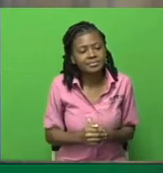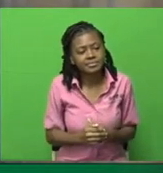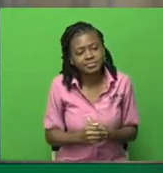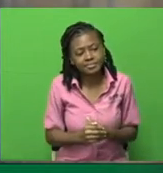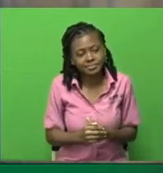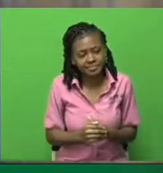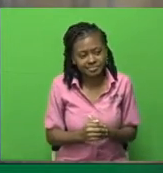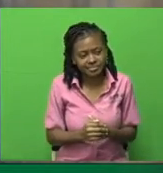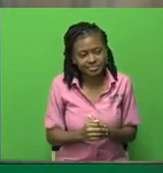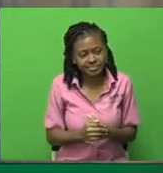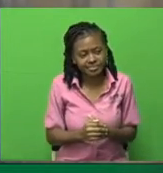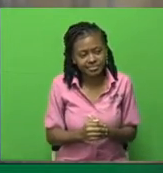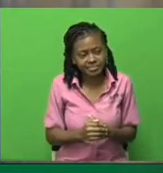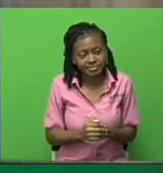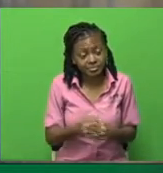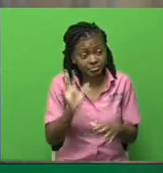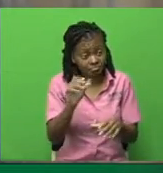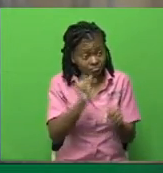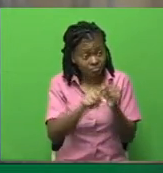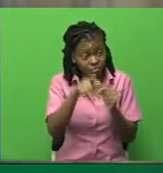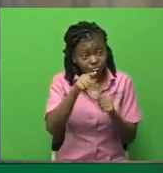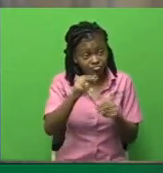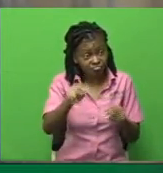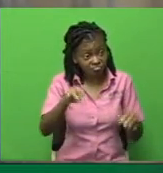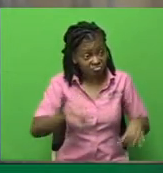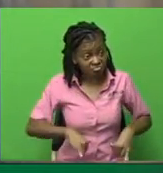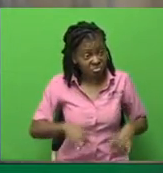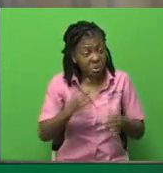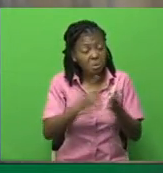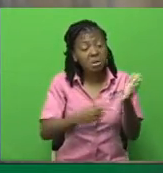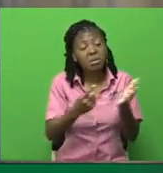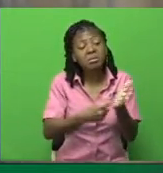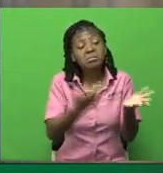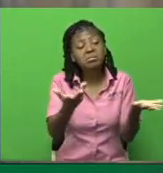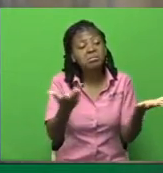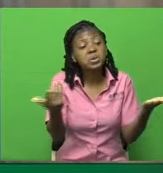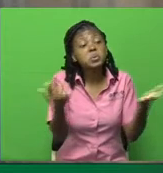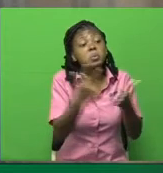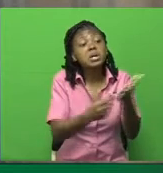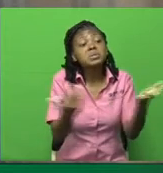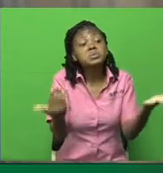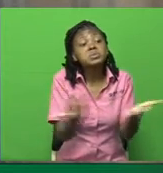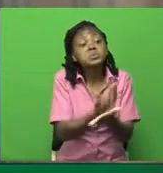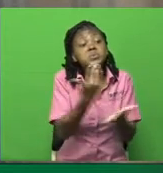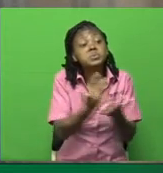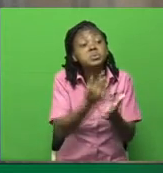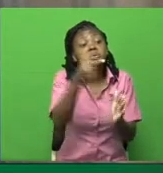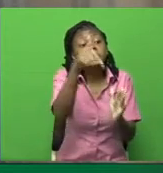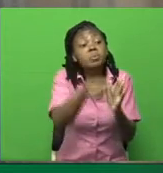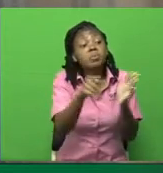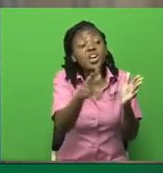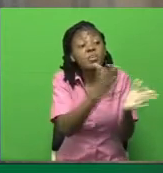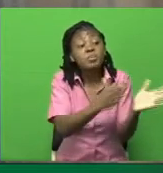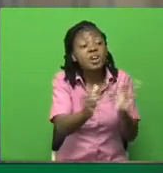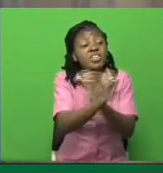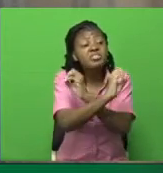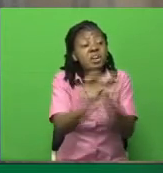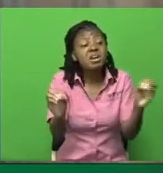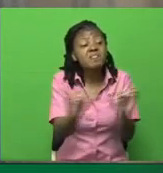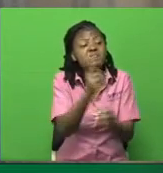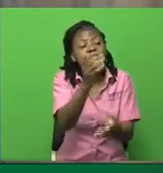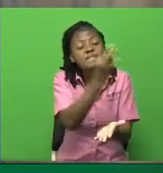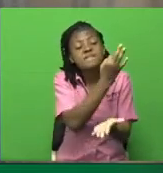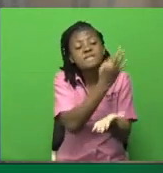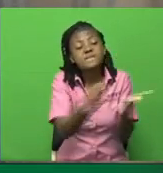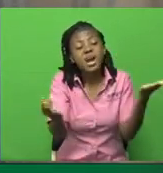so what can this government boast about what new exploration what new drilling none there's none and the failure on your part has been